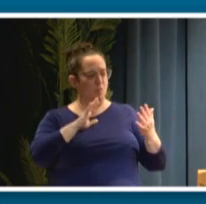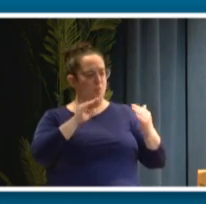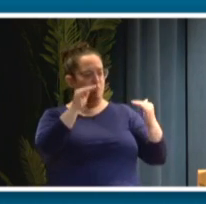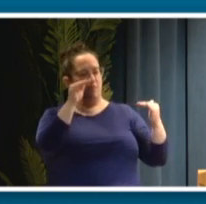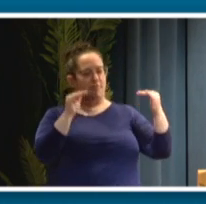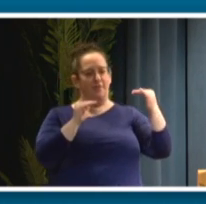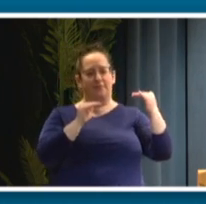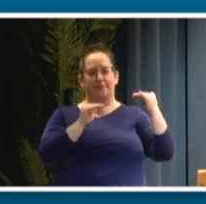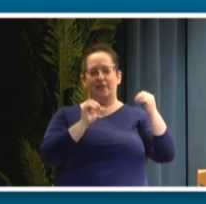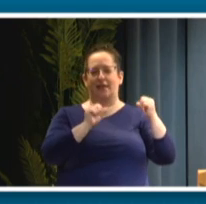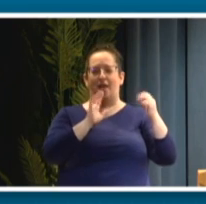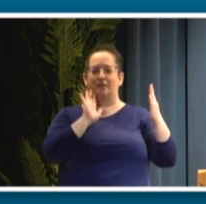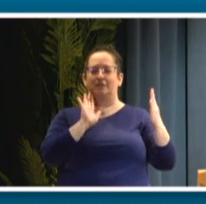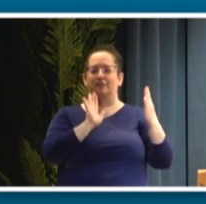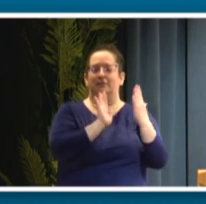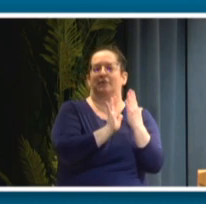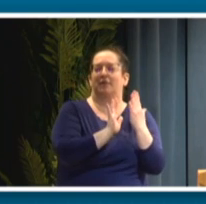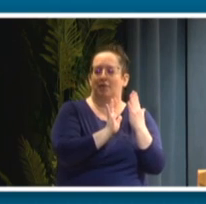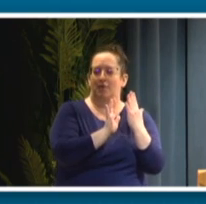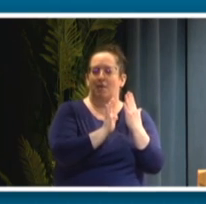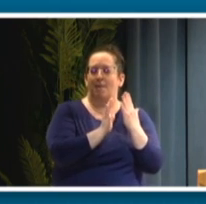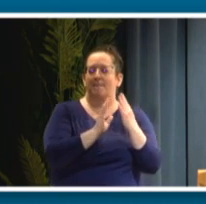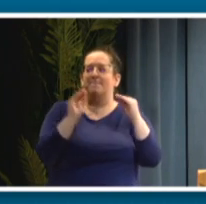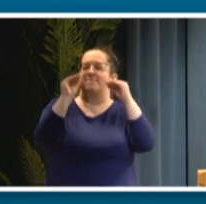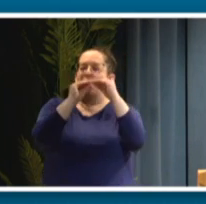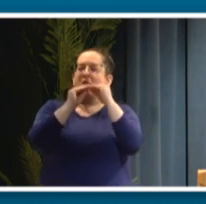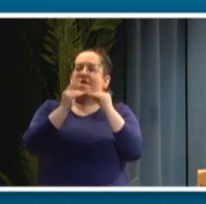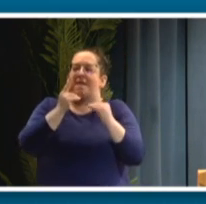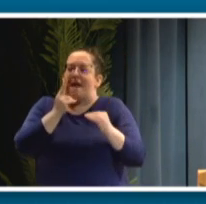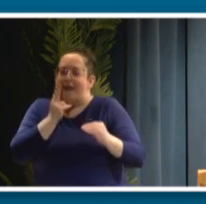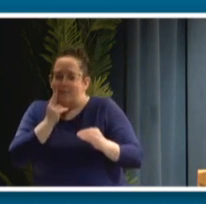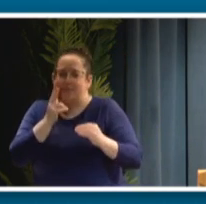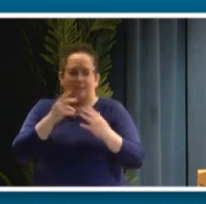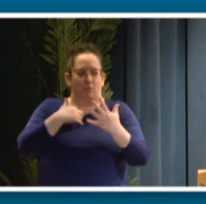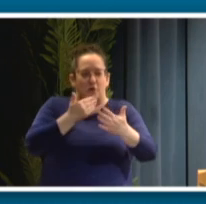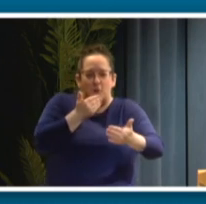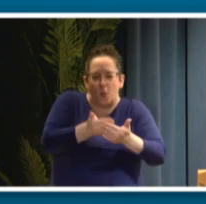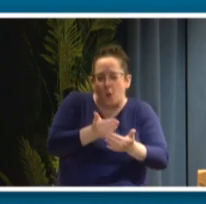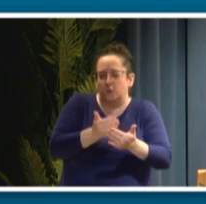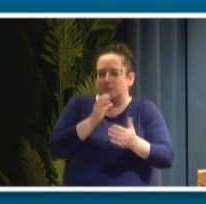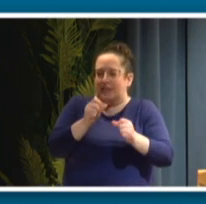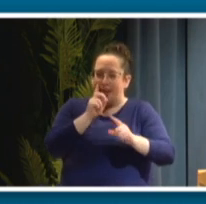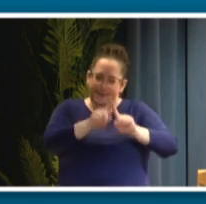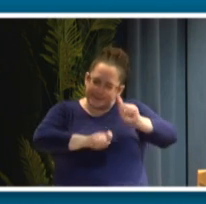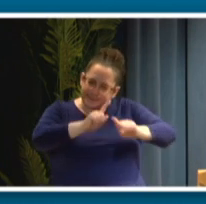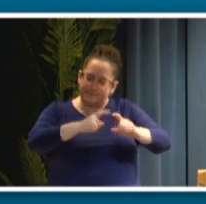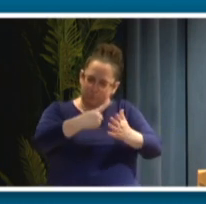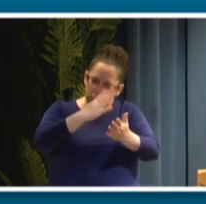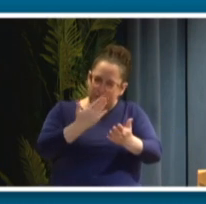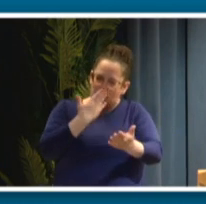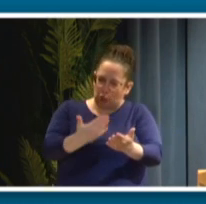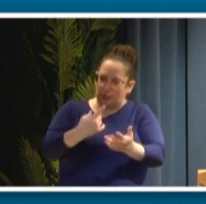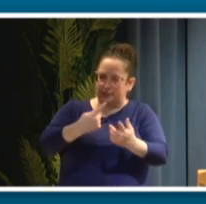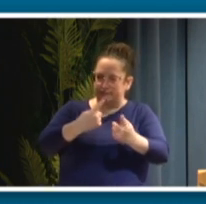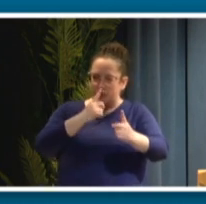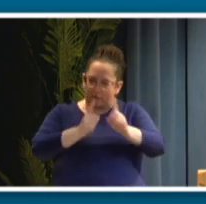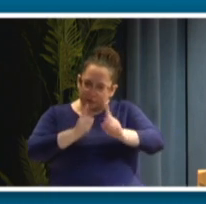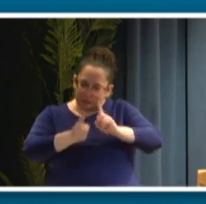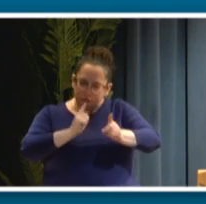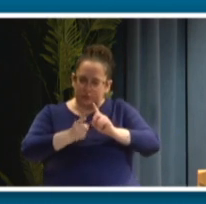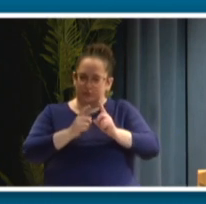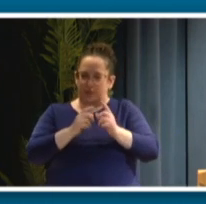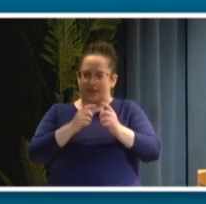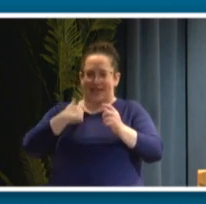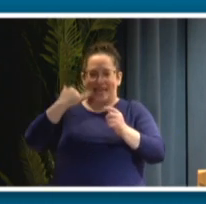apathy gets to persist because the empathy is broken down. Right? And so I often wonder, If we can figure out ways to create empathy